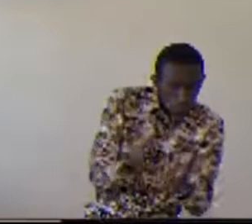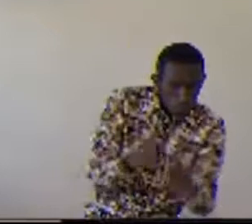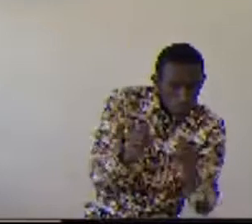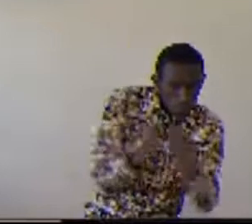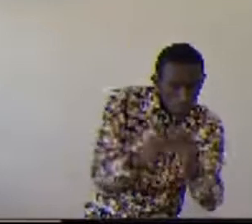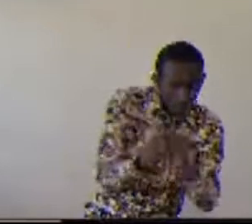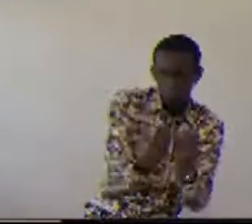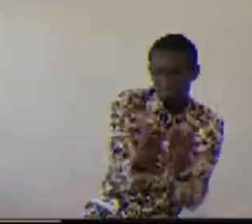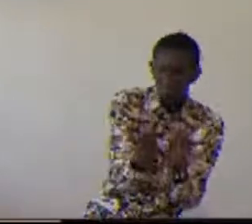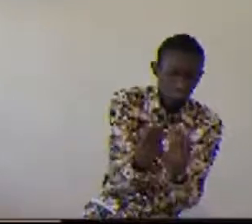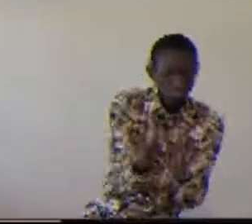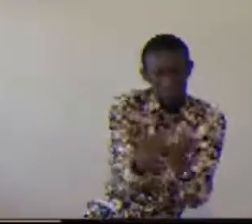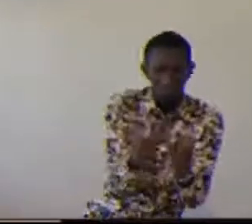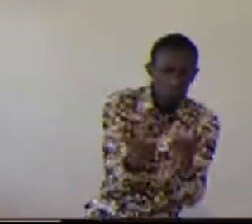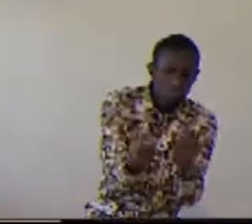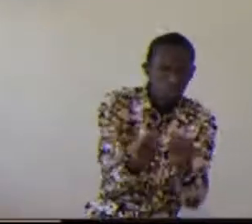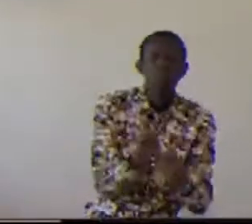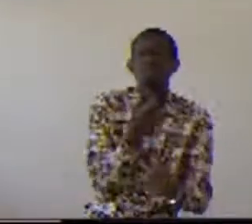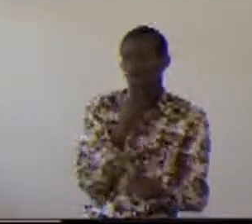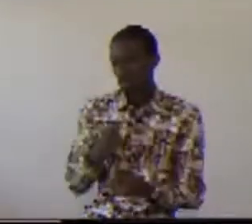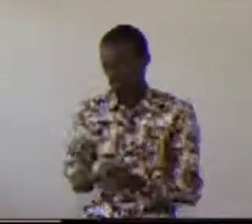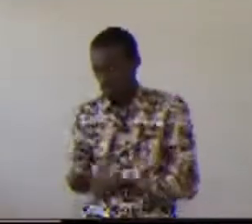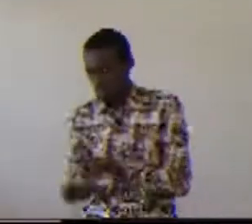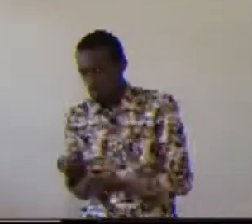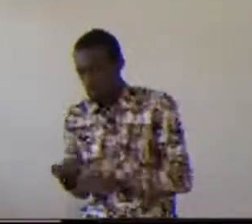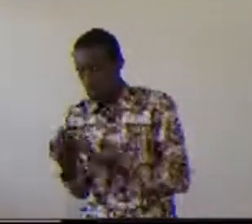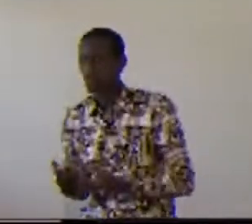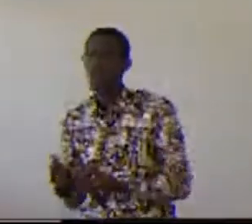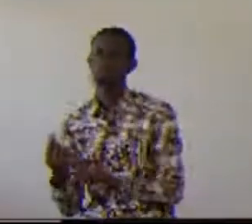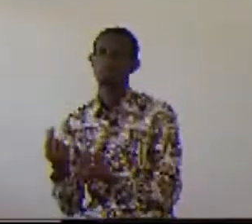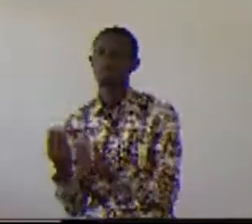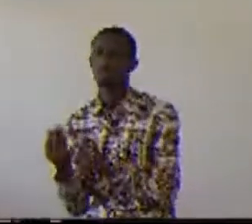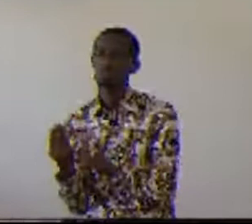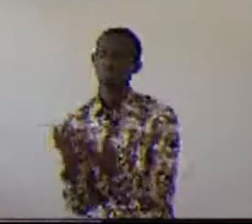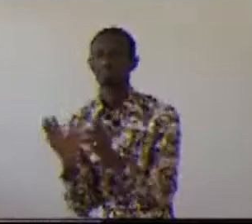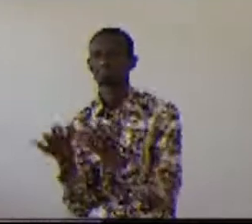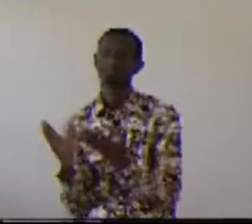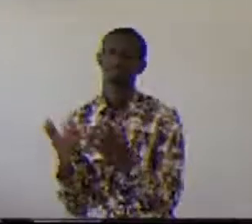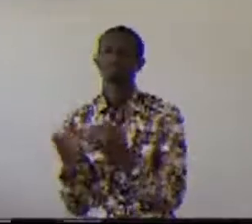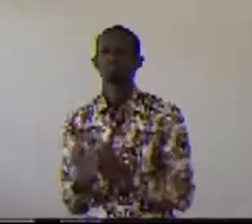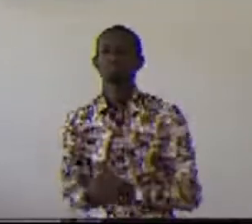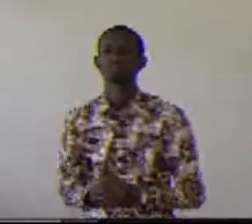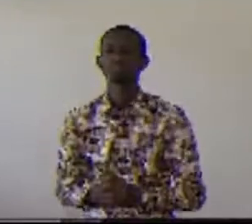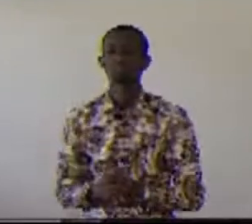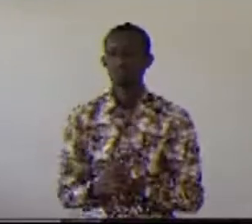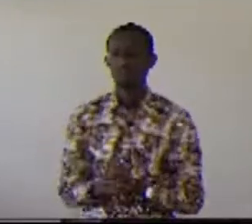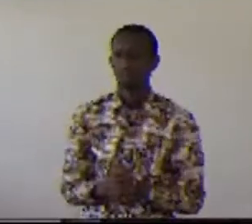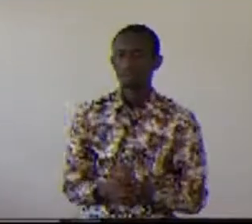to weaken those intermolecular forces. So,